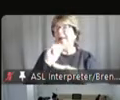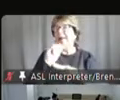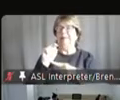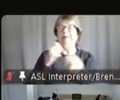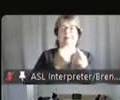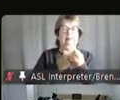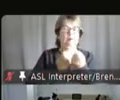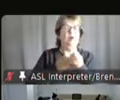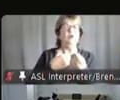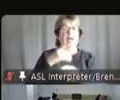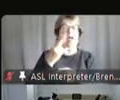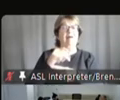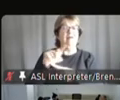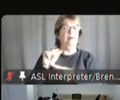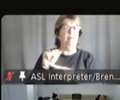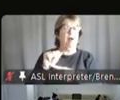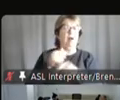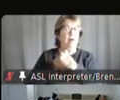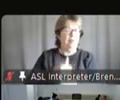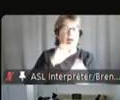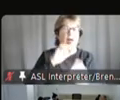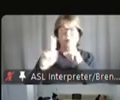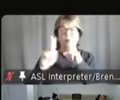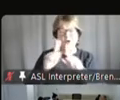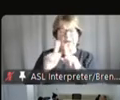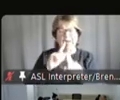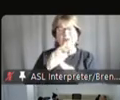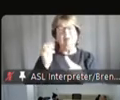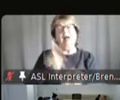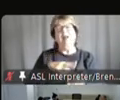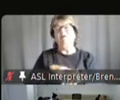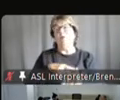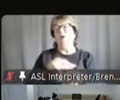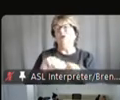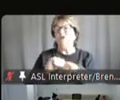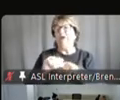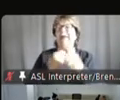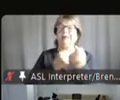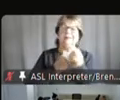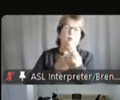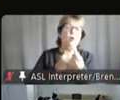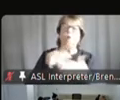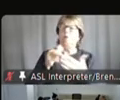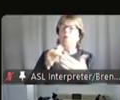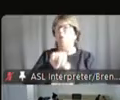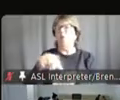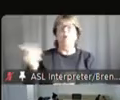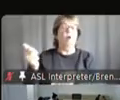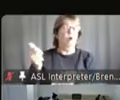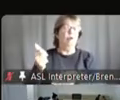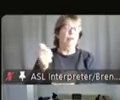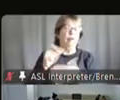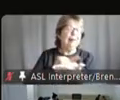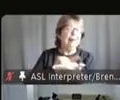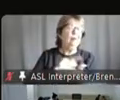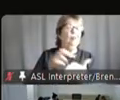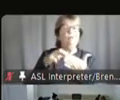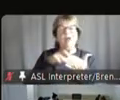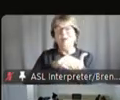compliant communications, and of course, training and support on all other applicable legal and regulatory standards.